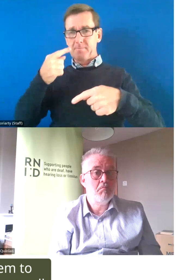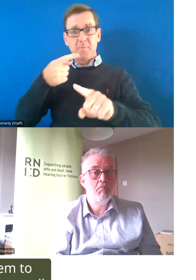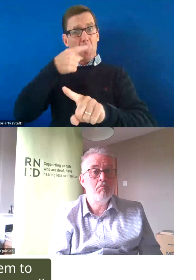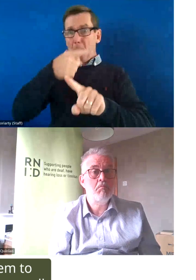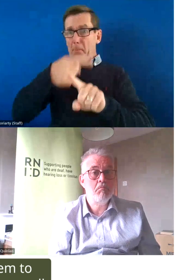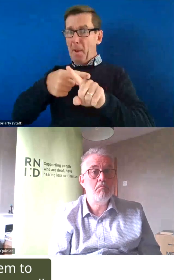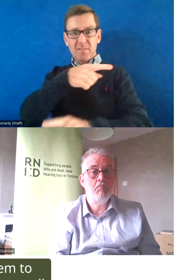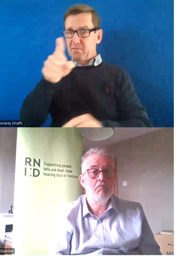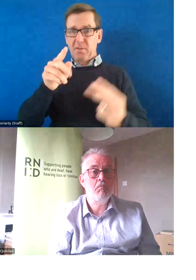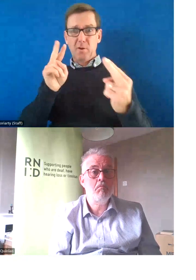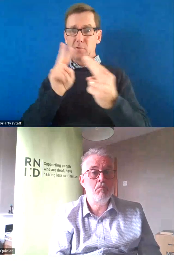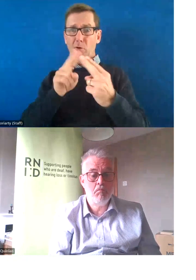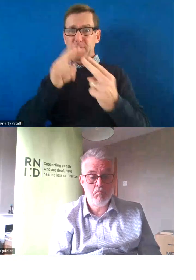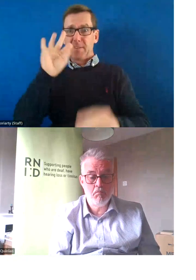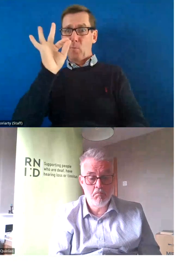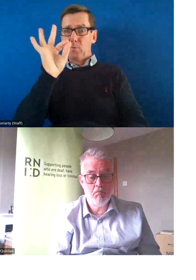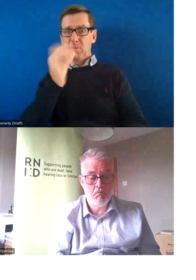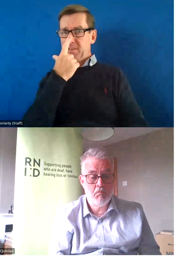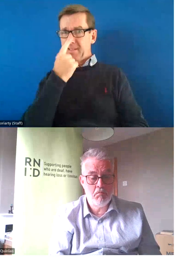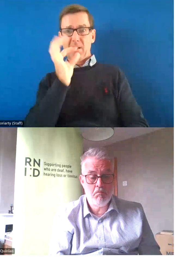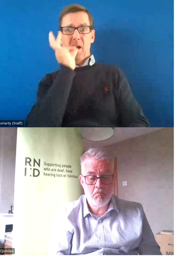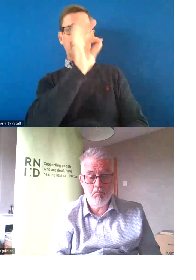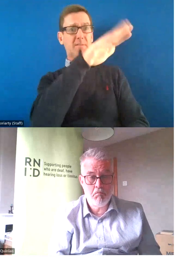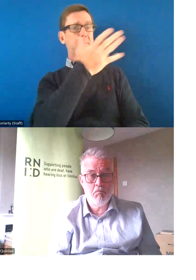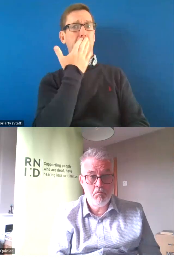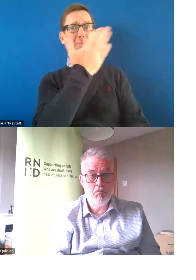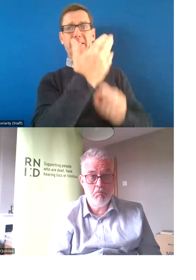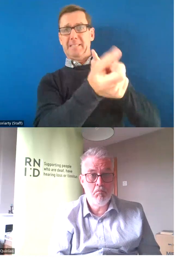ask them to send it to you as well.